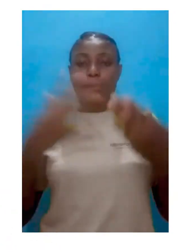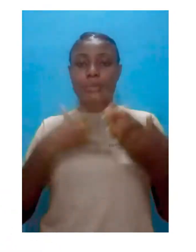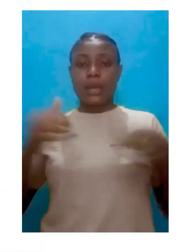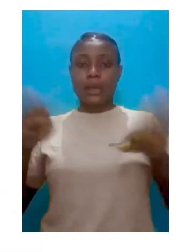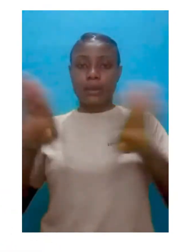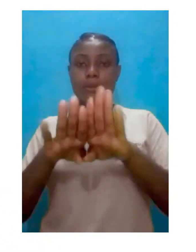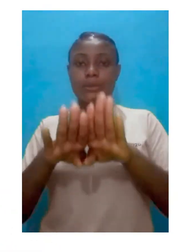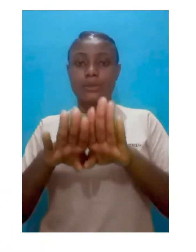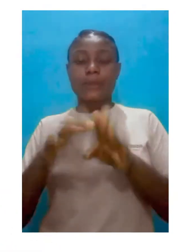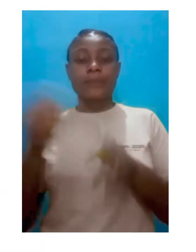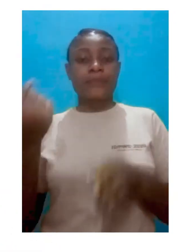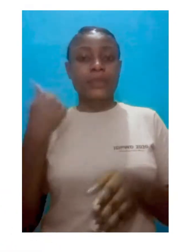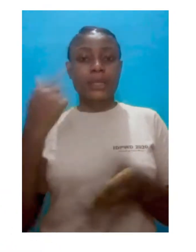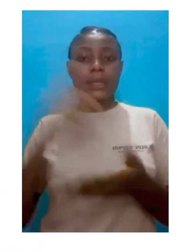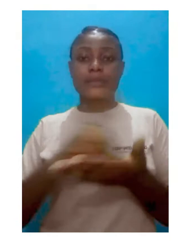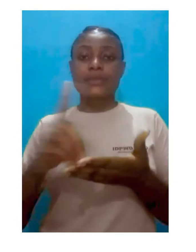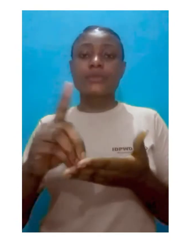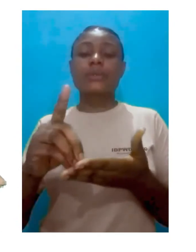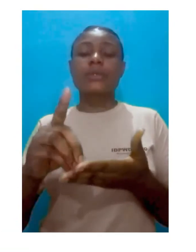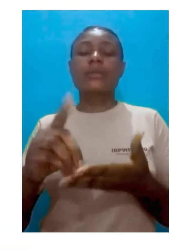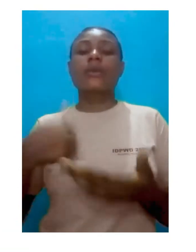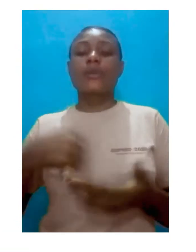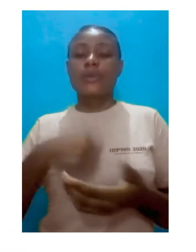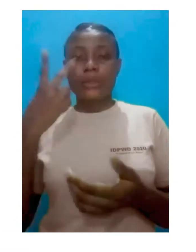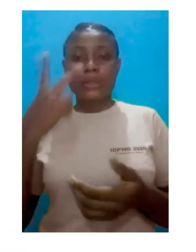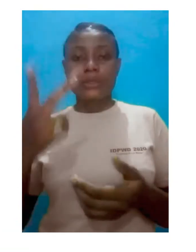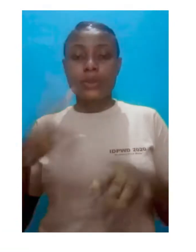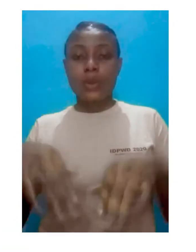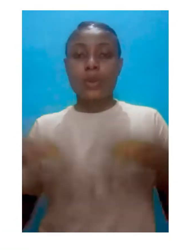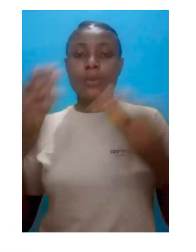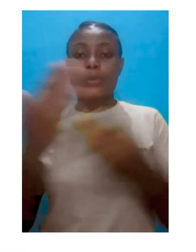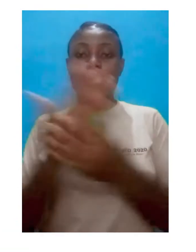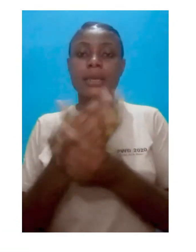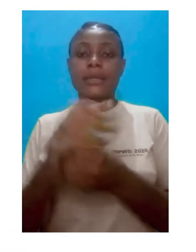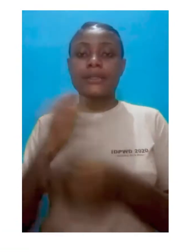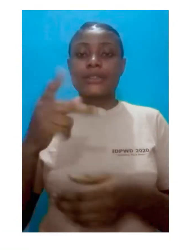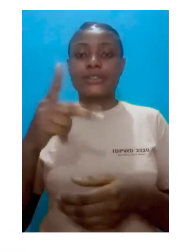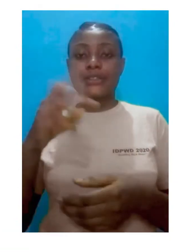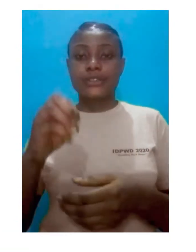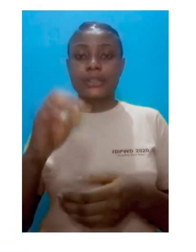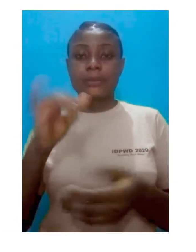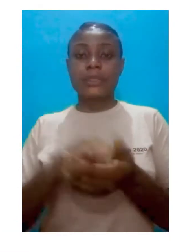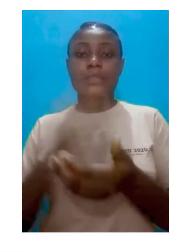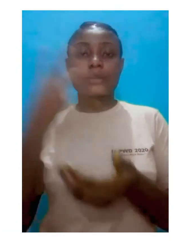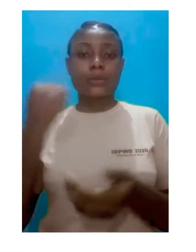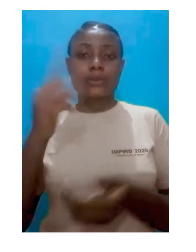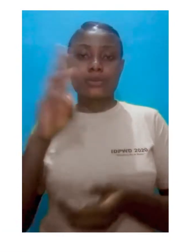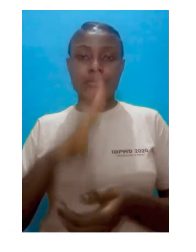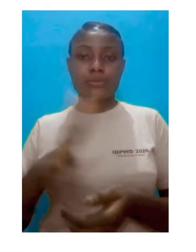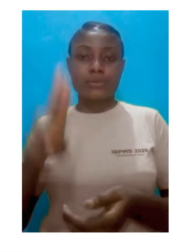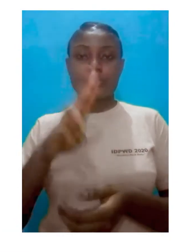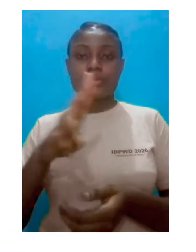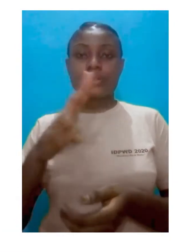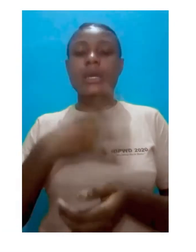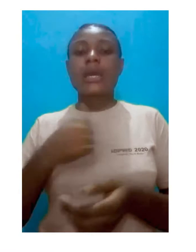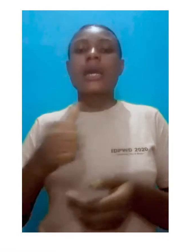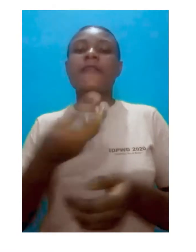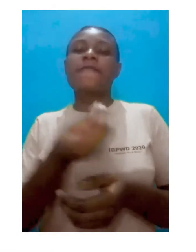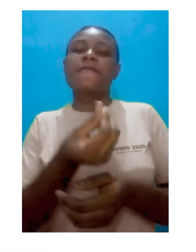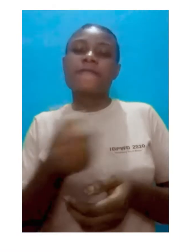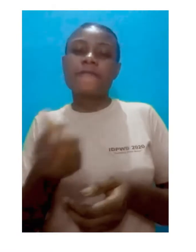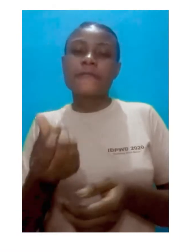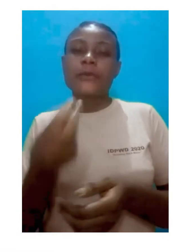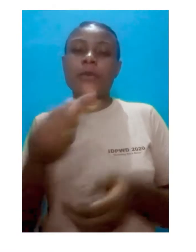open and the close. And in the last week analysis, we saw a lot of open handshapes that were